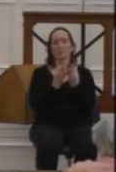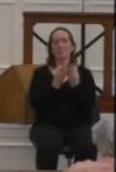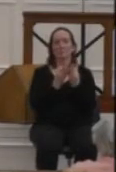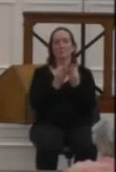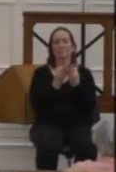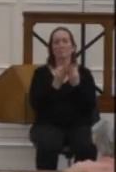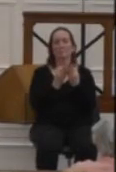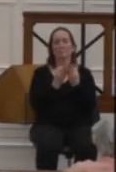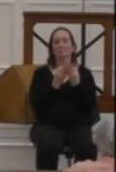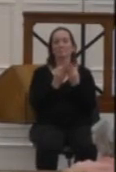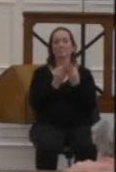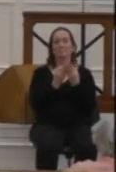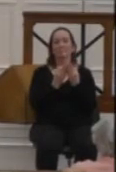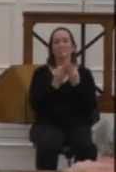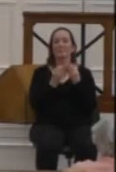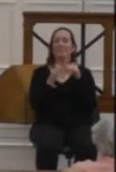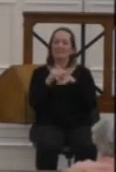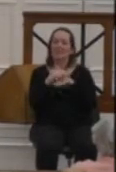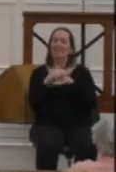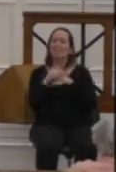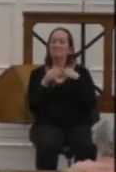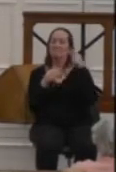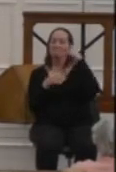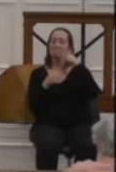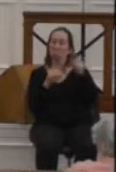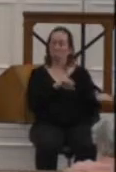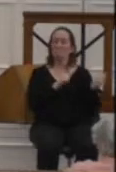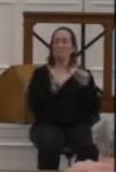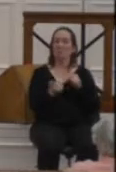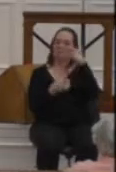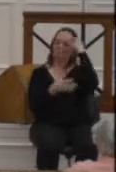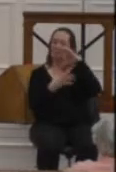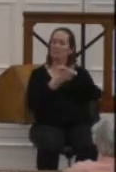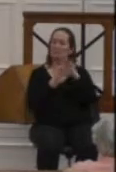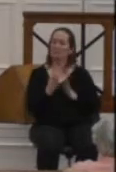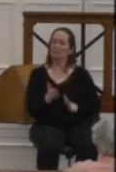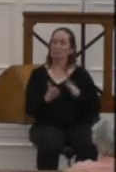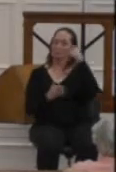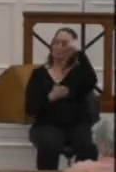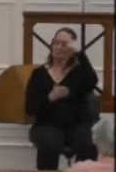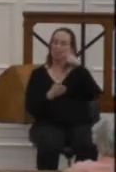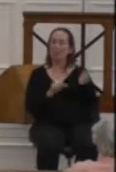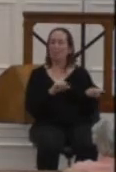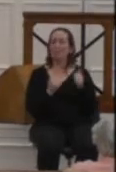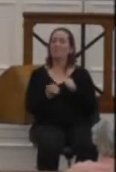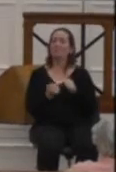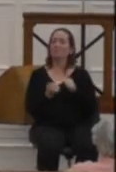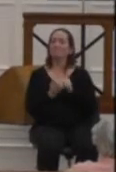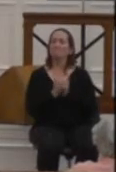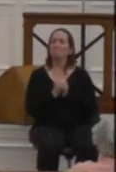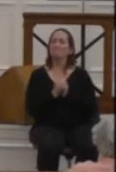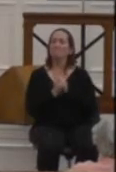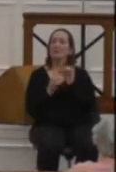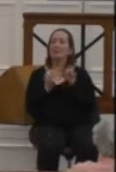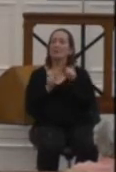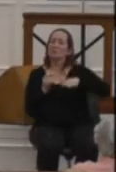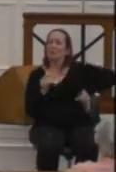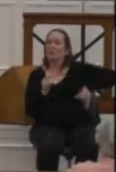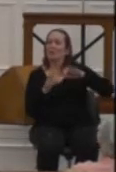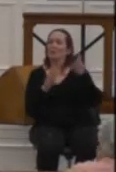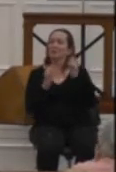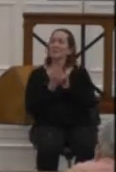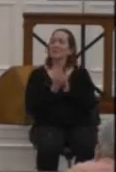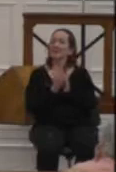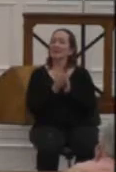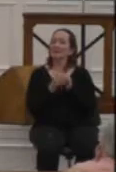in believer's baptism. If you've never followed in believer's baptism, isn't it time you give a testimony of your